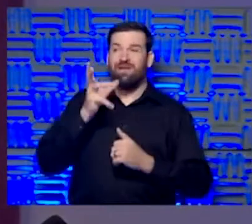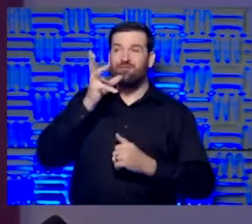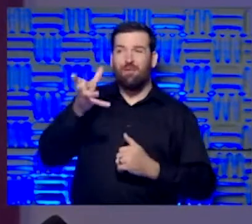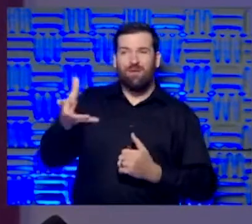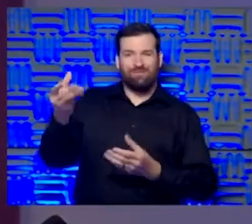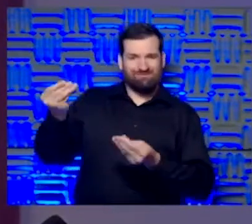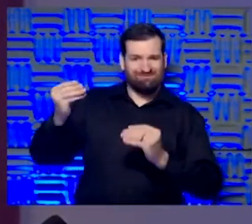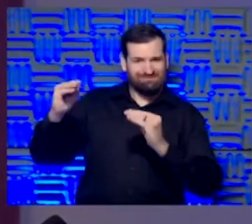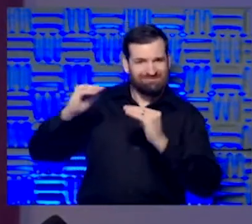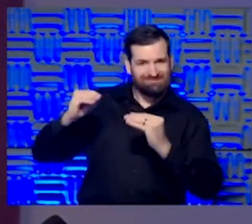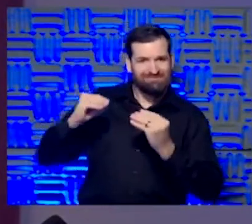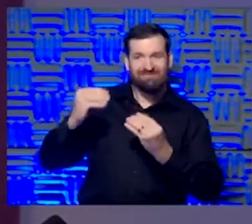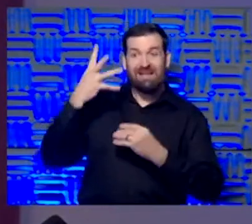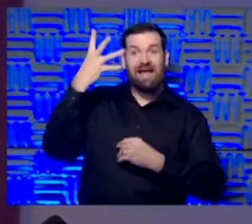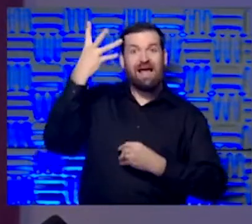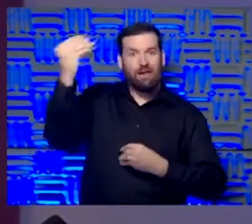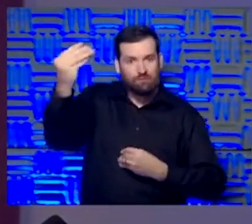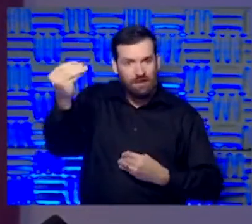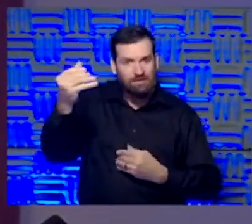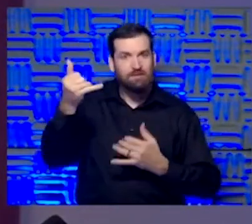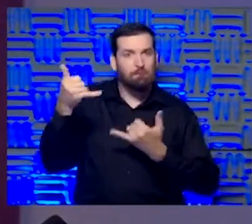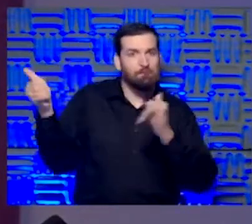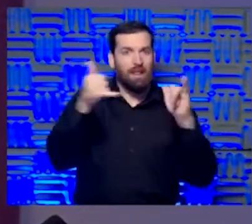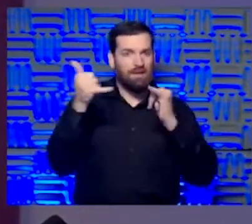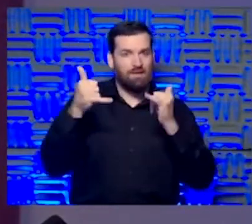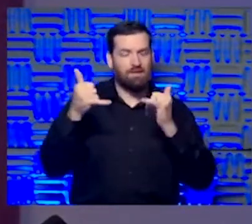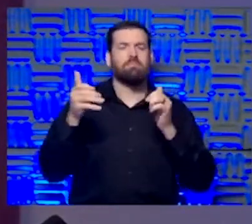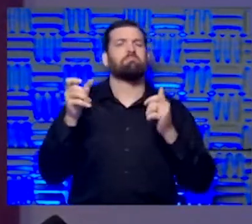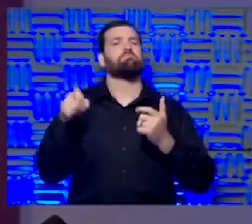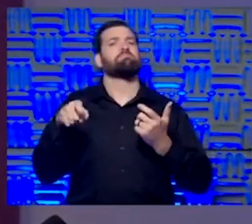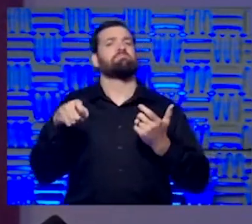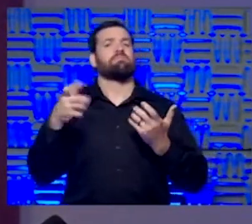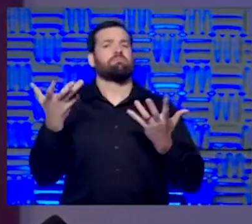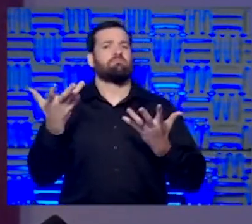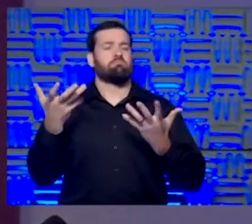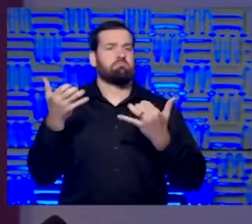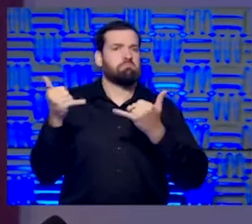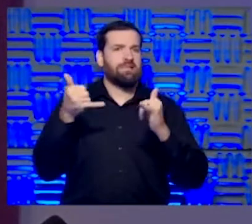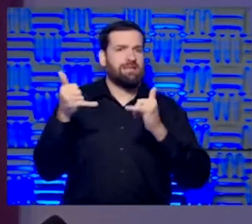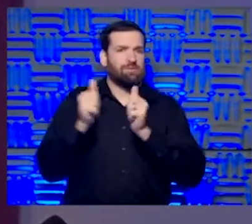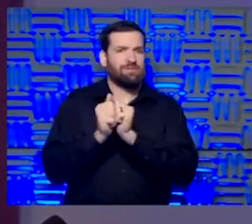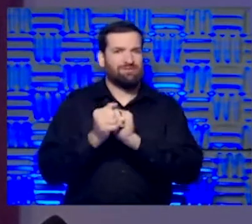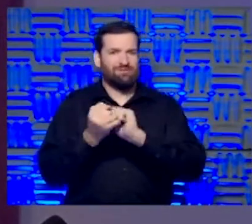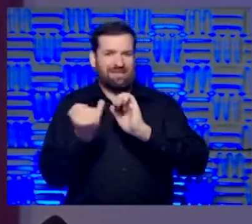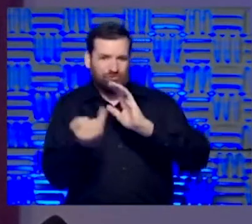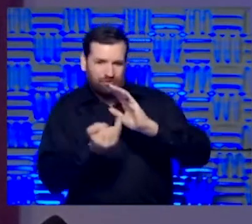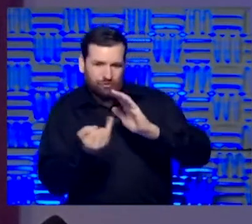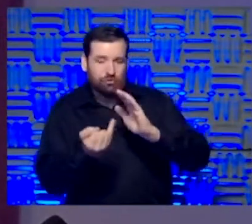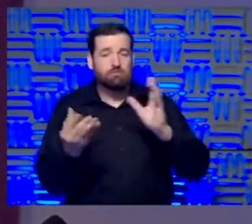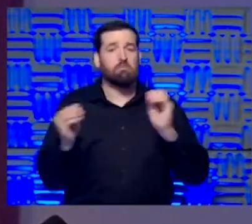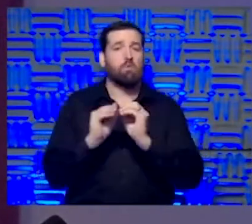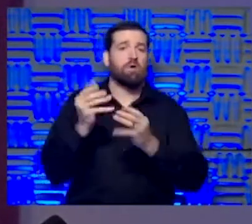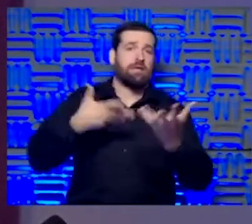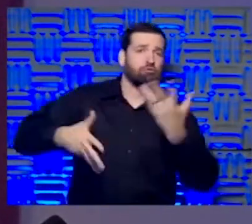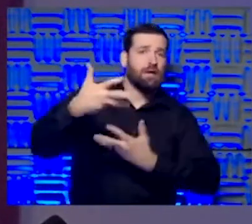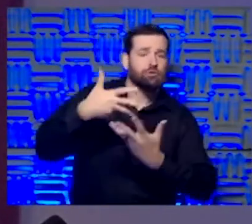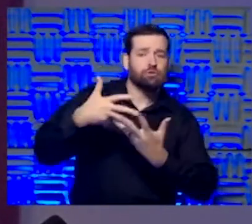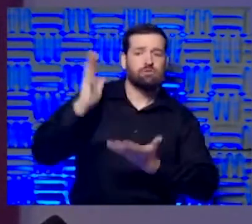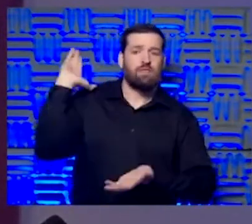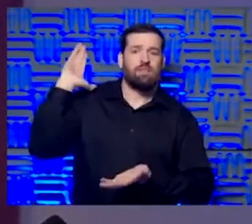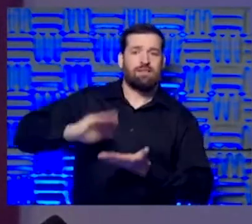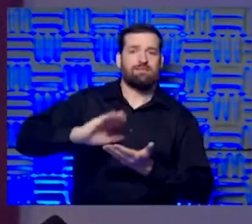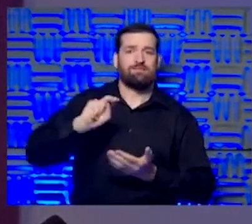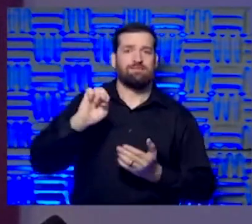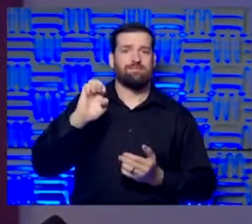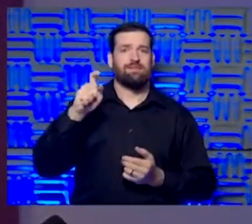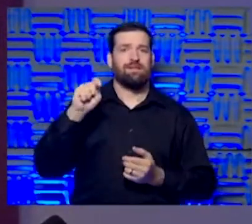outside and play. Yeah. Now you may have to play with social isolation. It may need more interaction and less Netflix